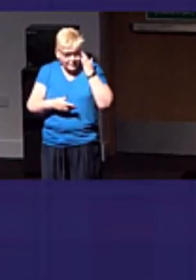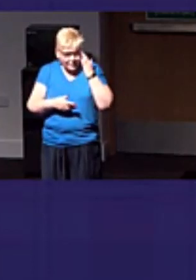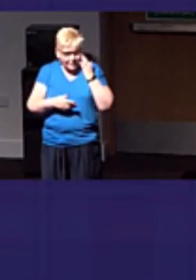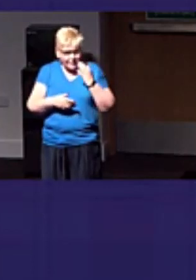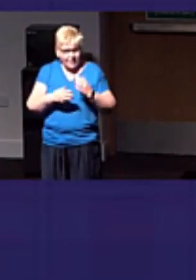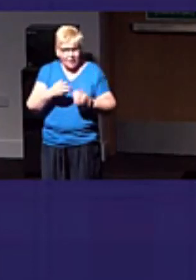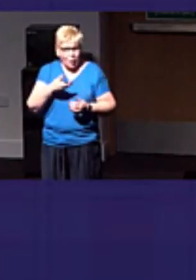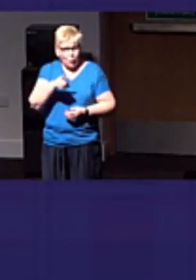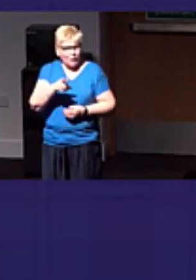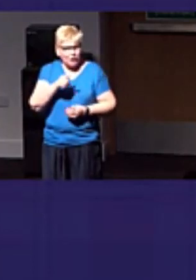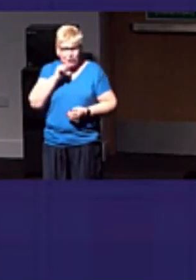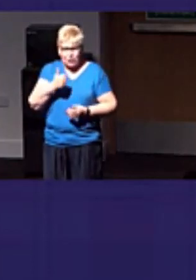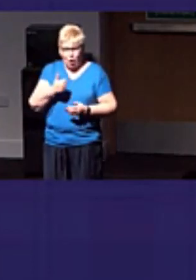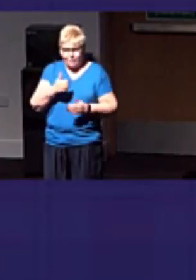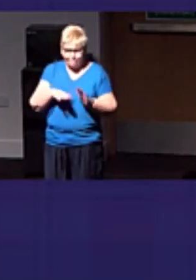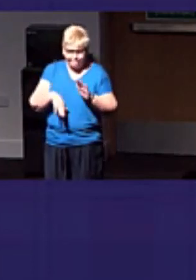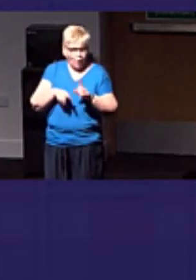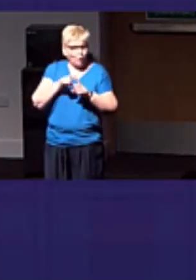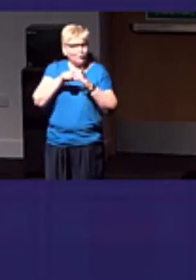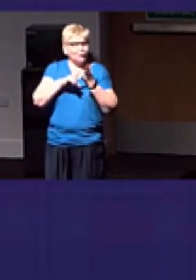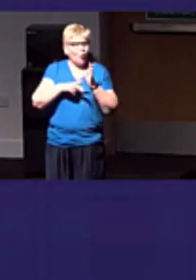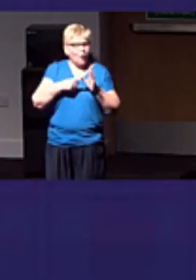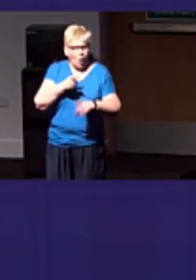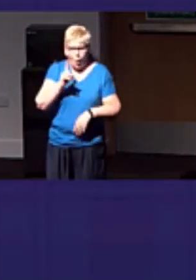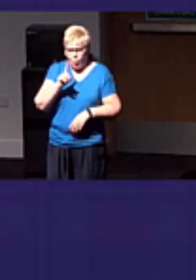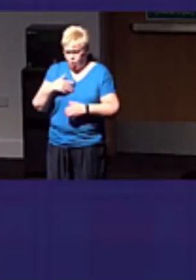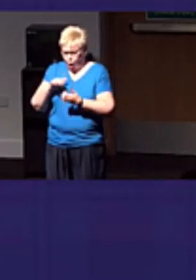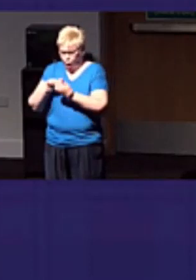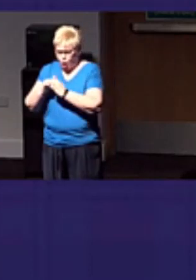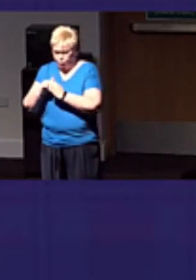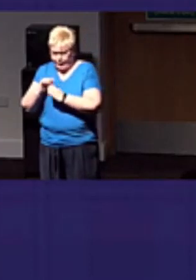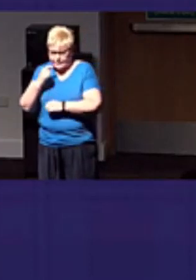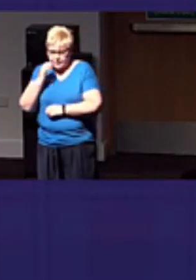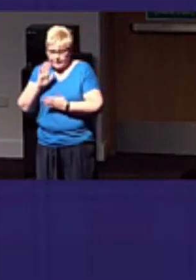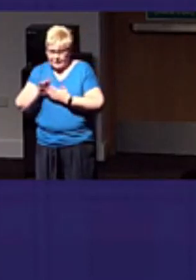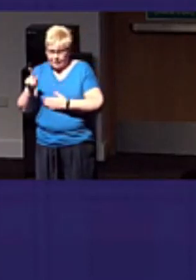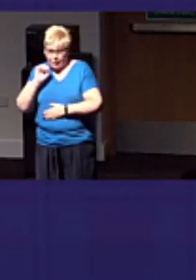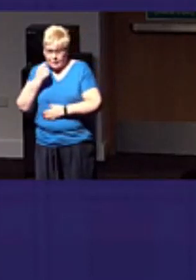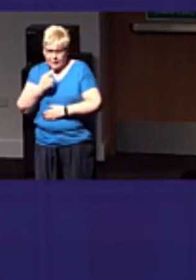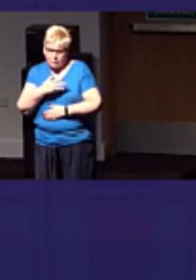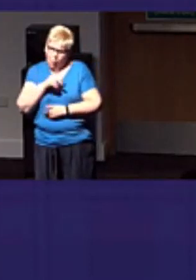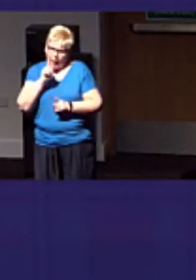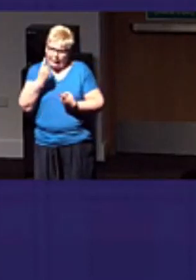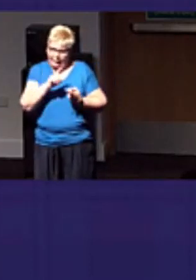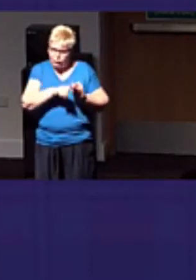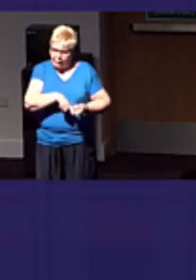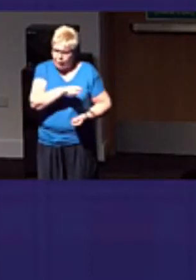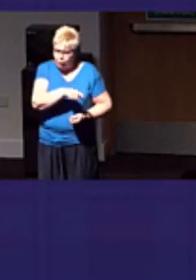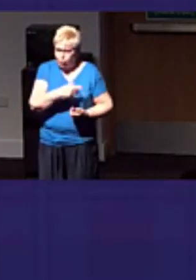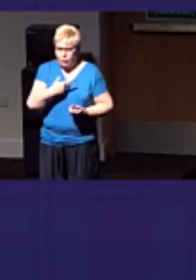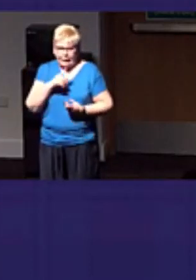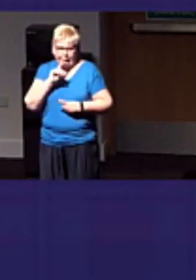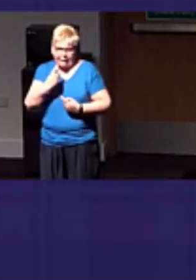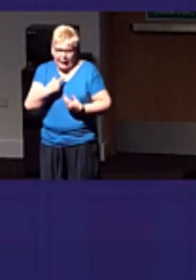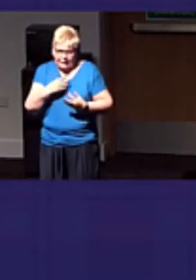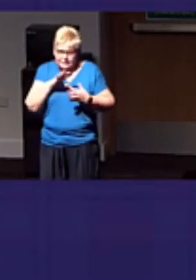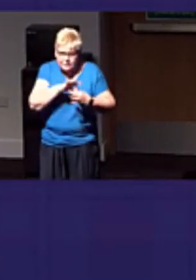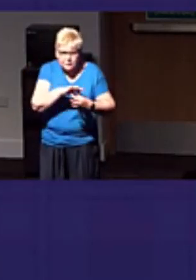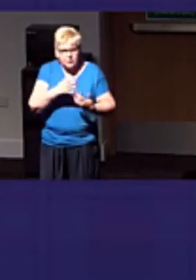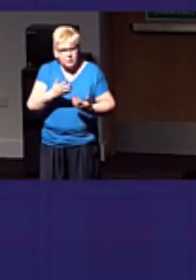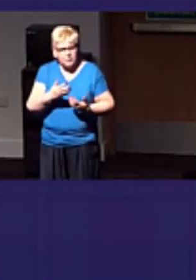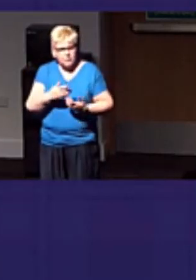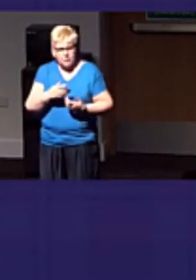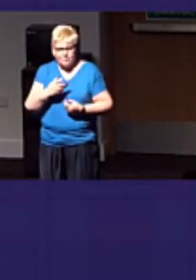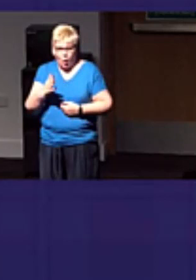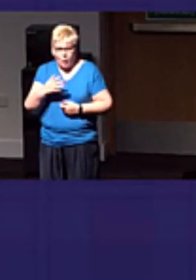when she's not all there. What will my colleagues say? Can I rely on her? What will my industry peers say? Can I quote her in this article knowing